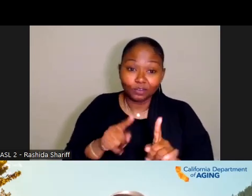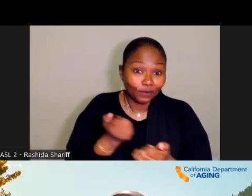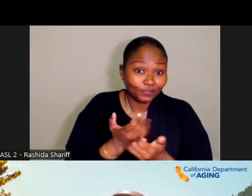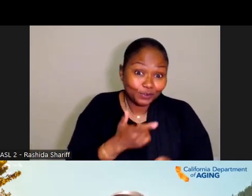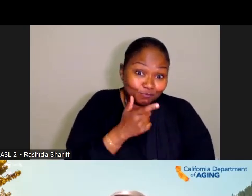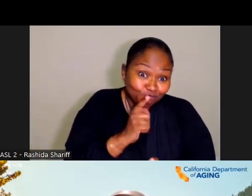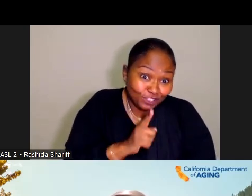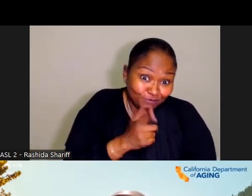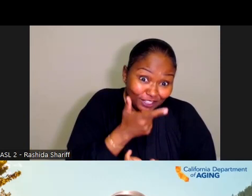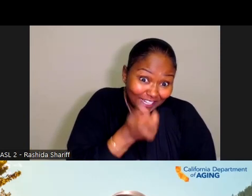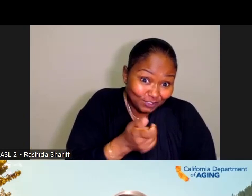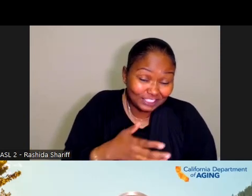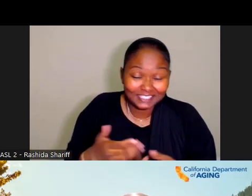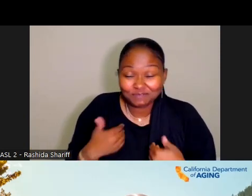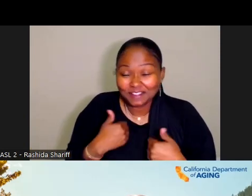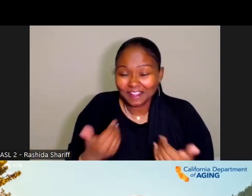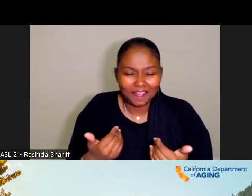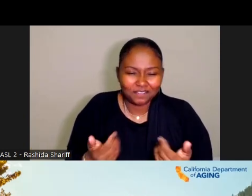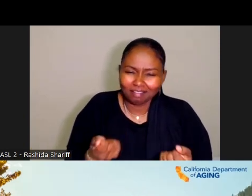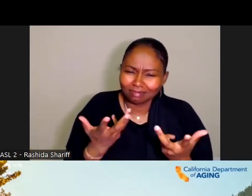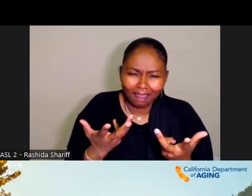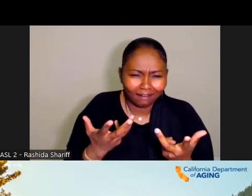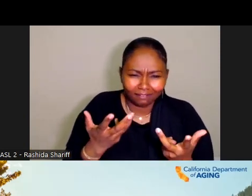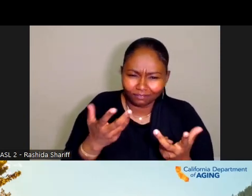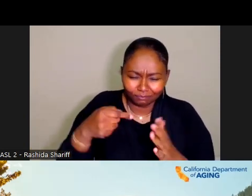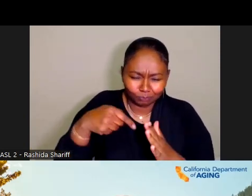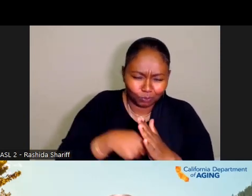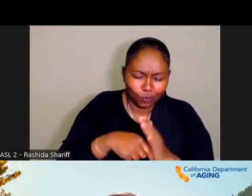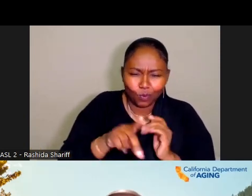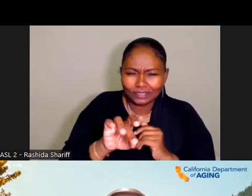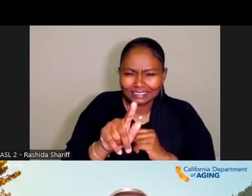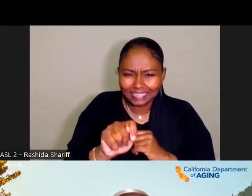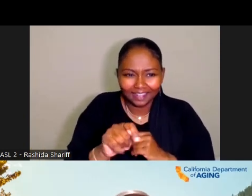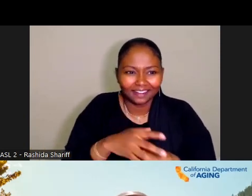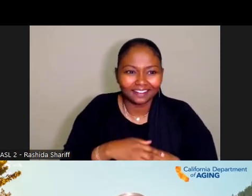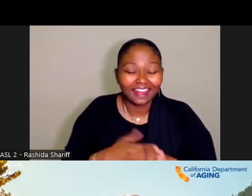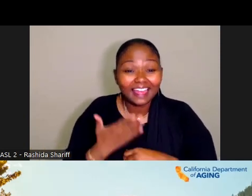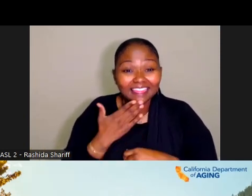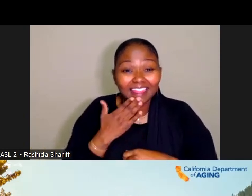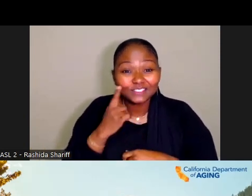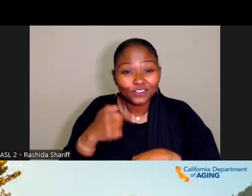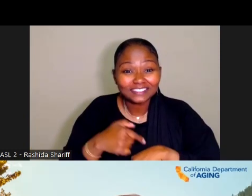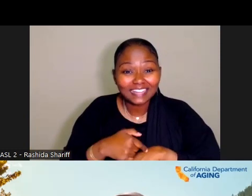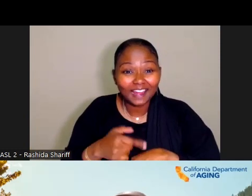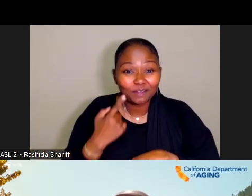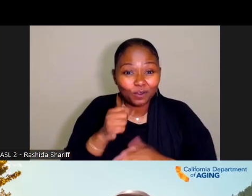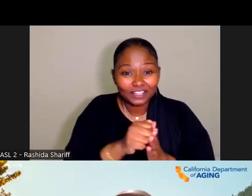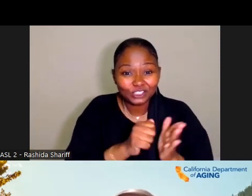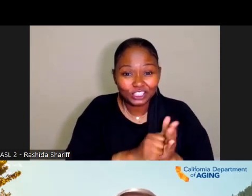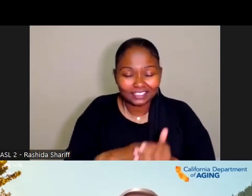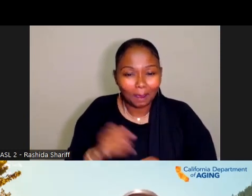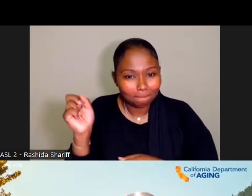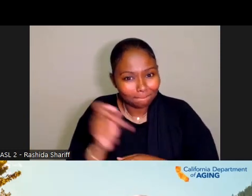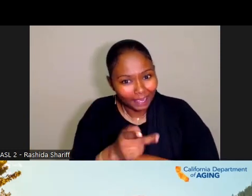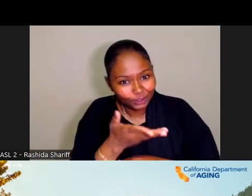there's just some rich data there to take a look at. Thanks for the time on the agenda. And back to